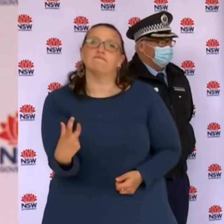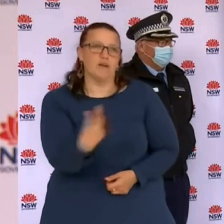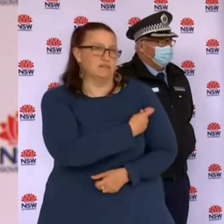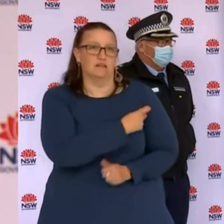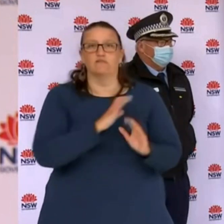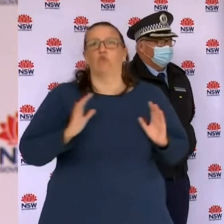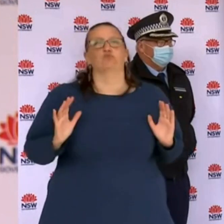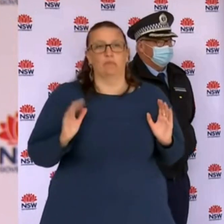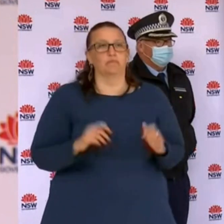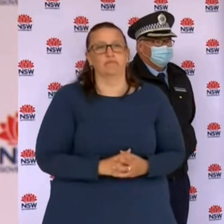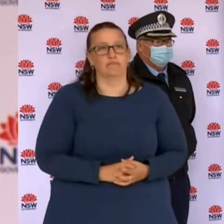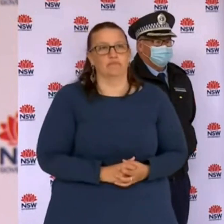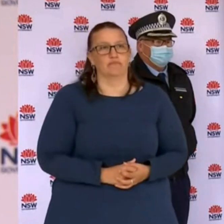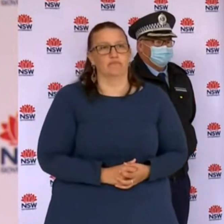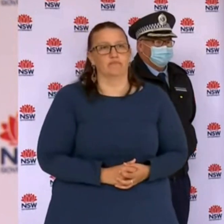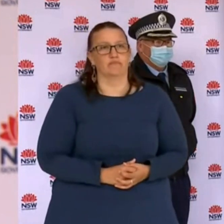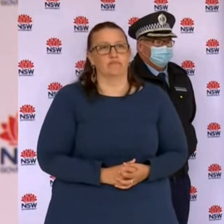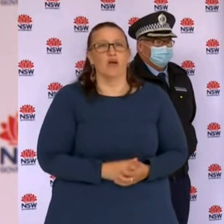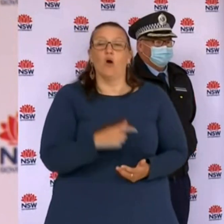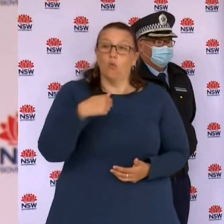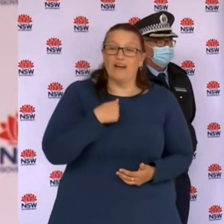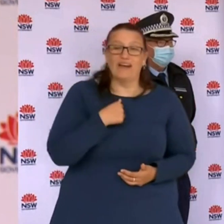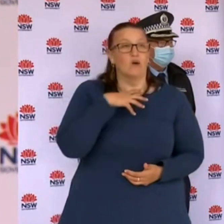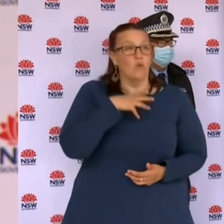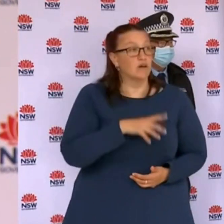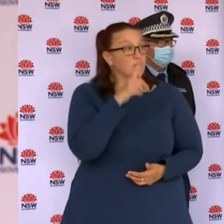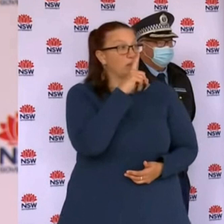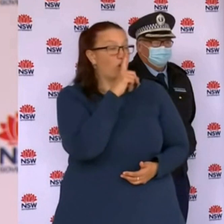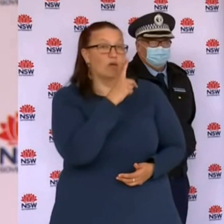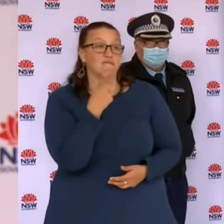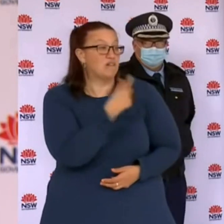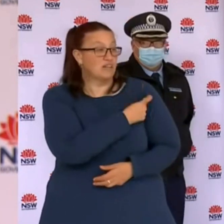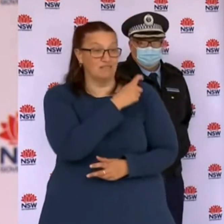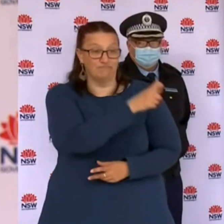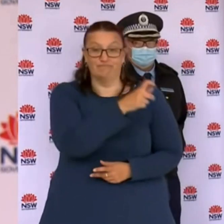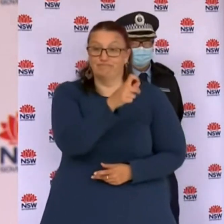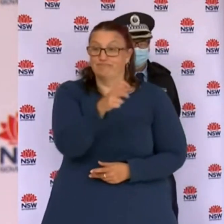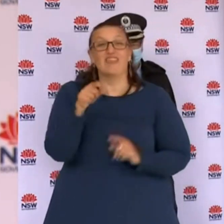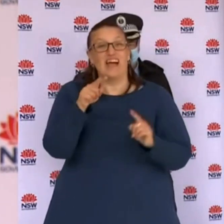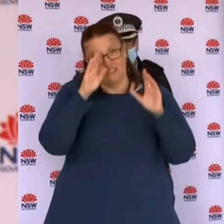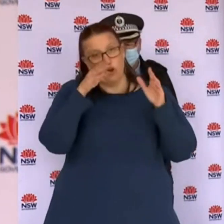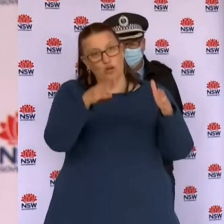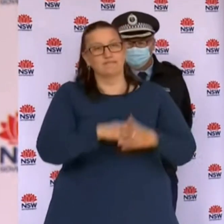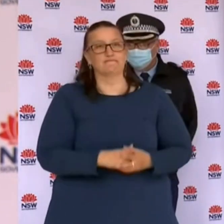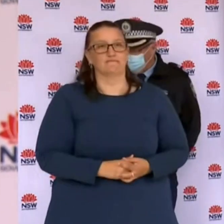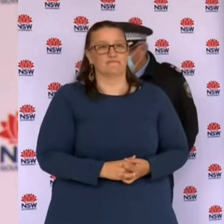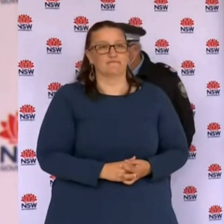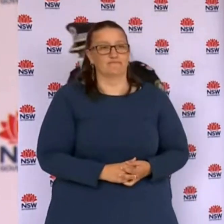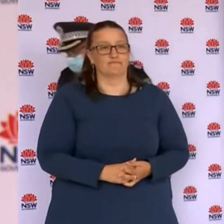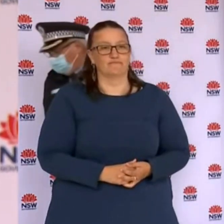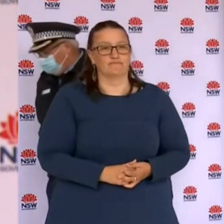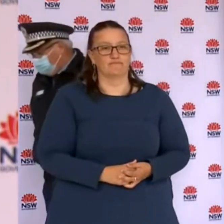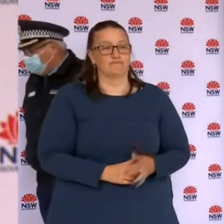try and achieve getting that vaccine into people's arms. But that's our focus, and that's where we should be focused. Mike McGowan says